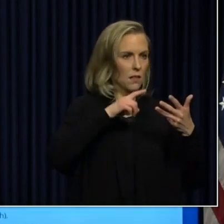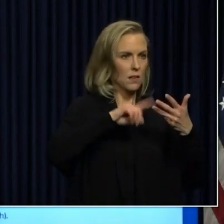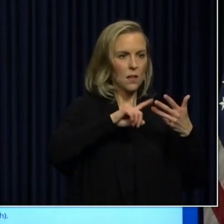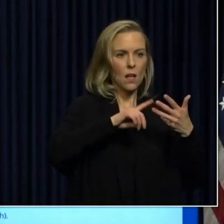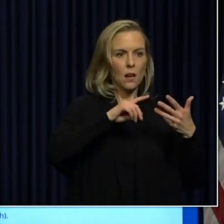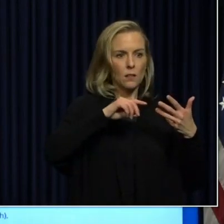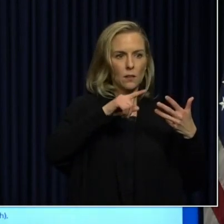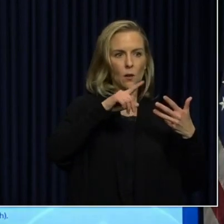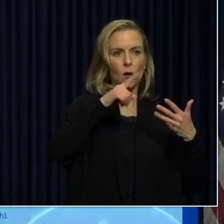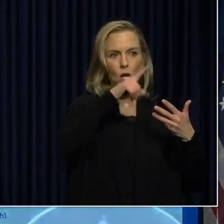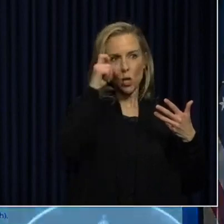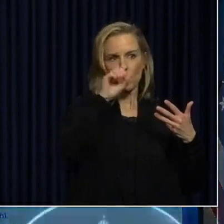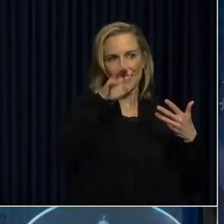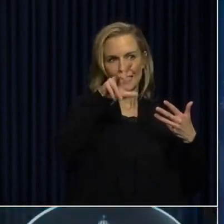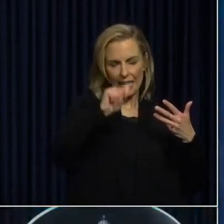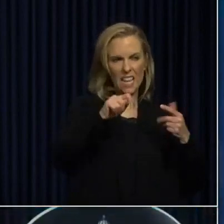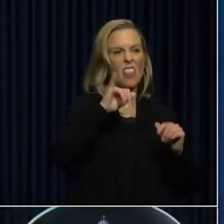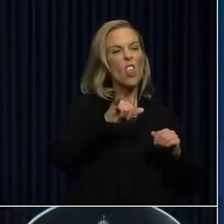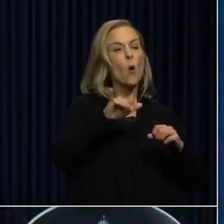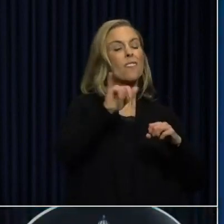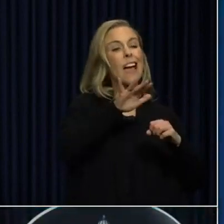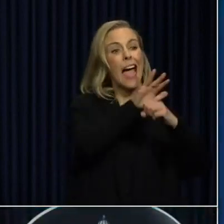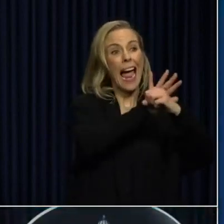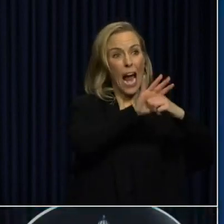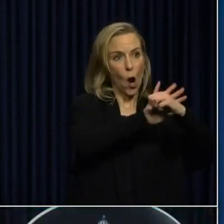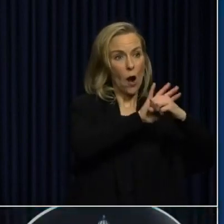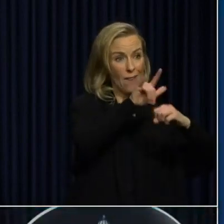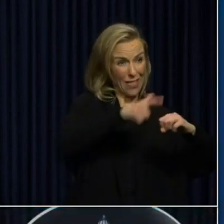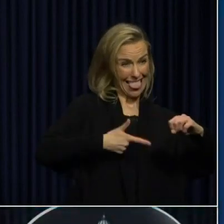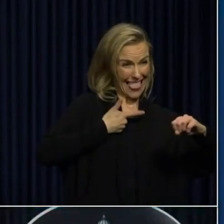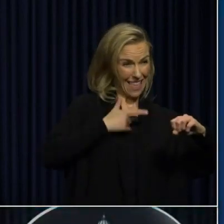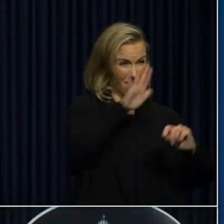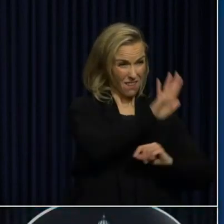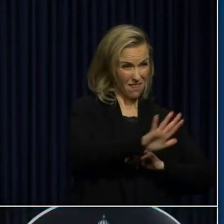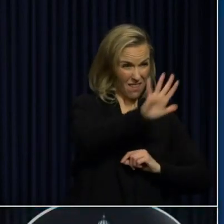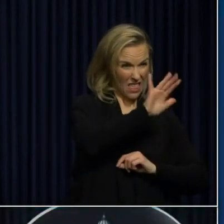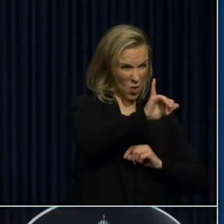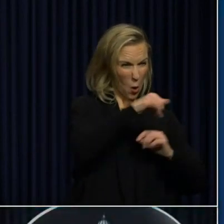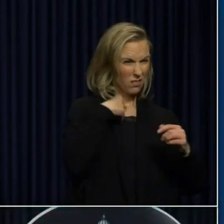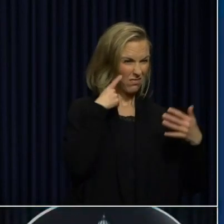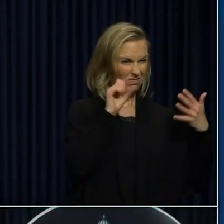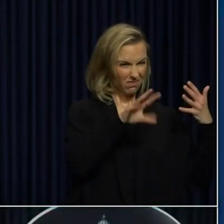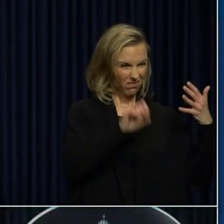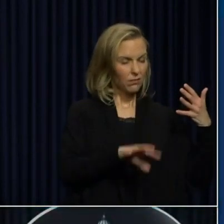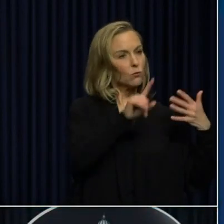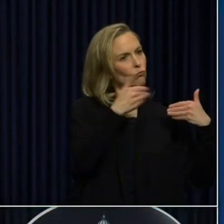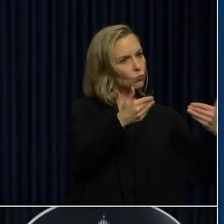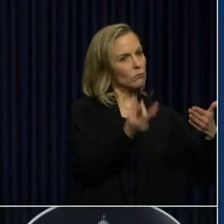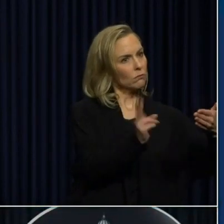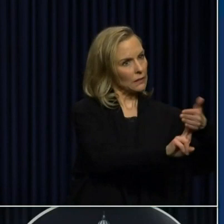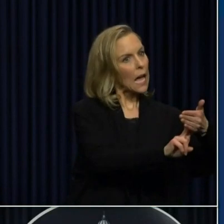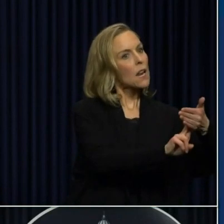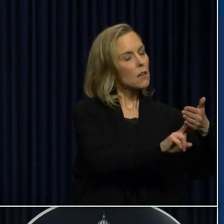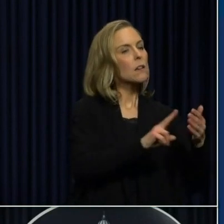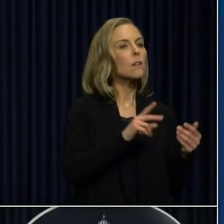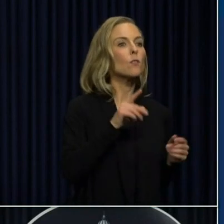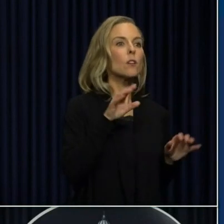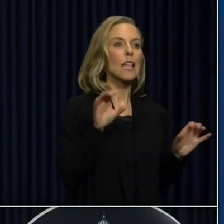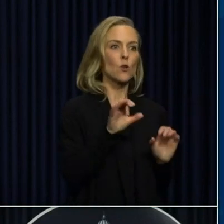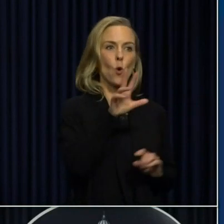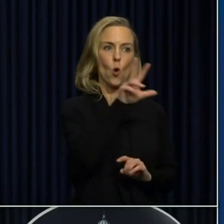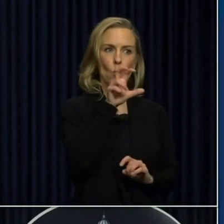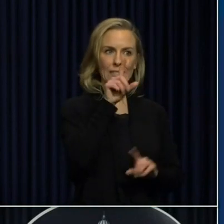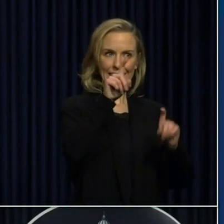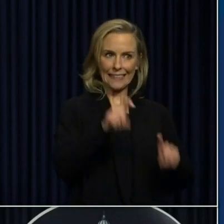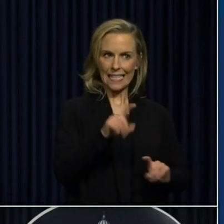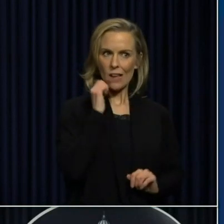and the general geographic areas to sign up. The sites want to do more than 300 tests per day.